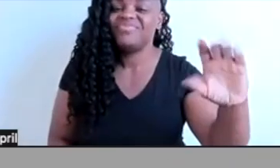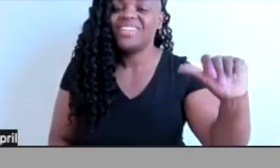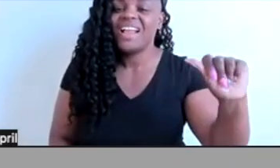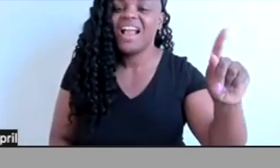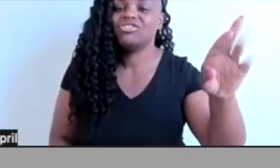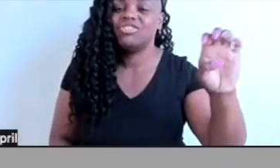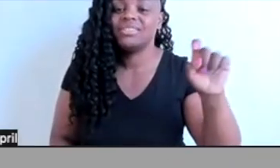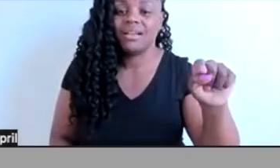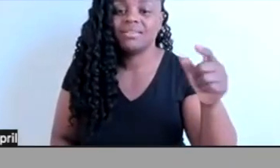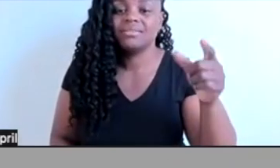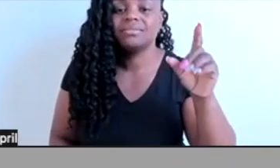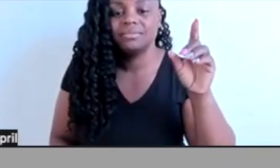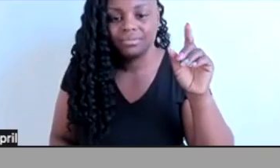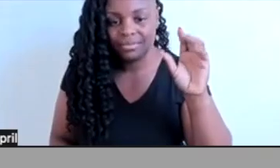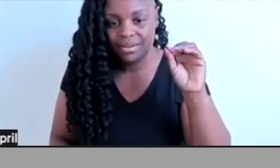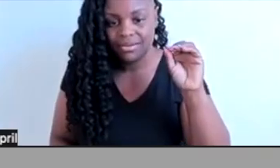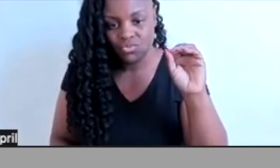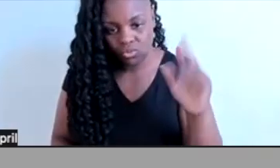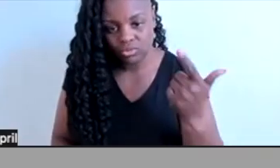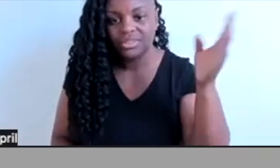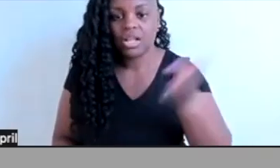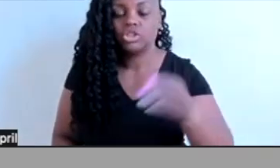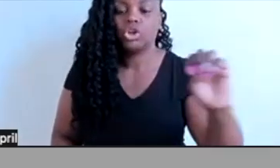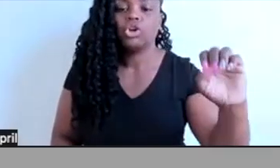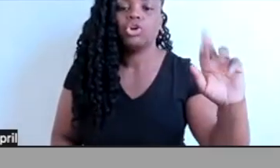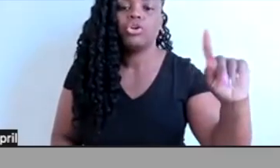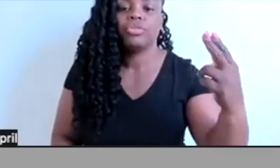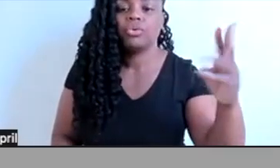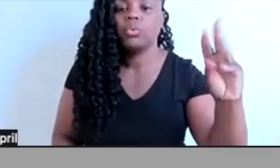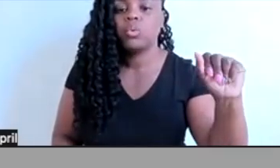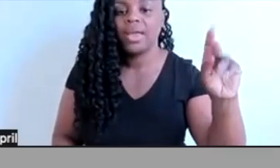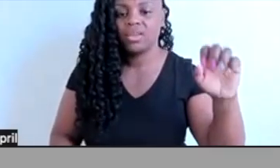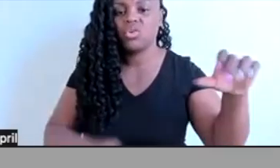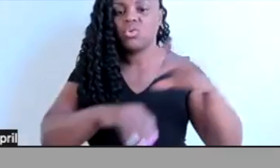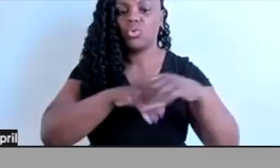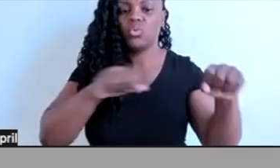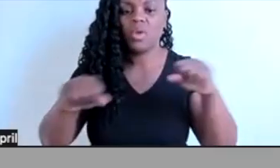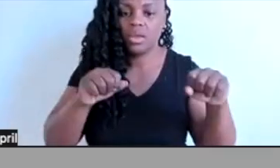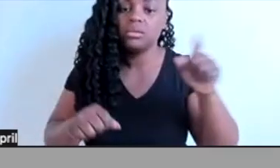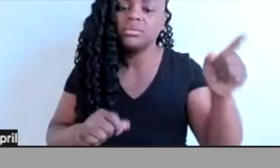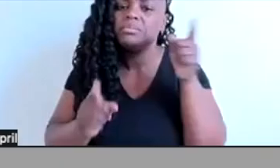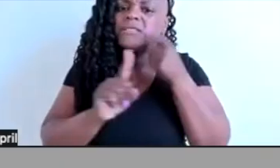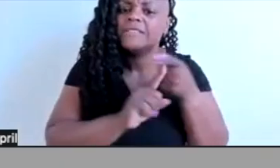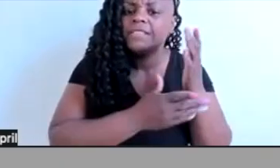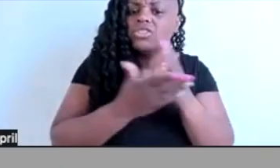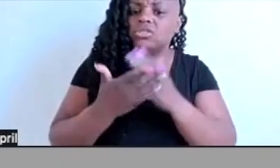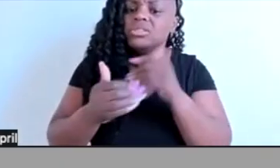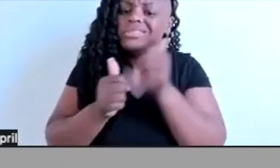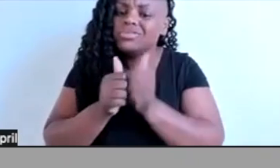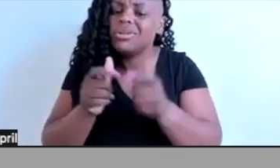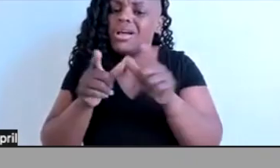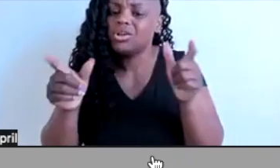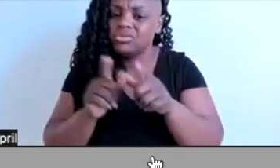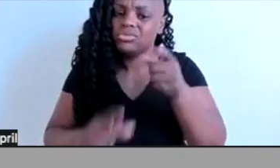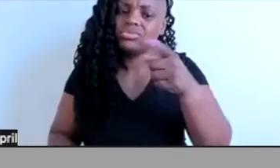www.cadresv.org/earthquake. There are specific sections for each language we currently support. Here are